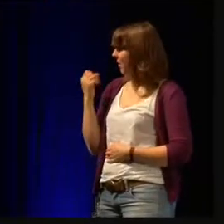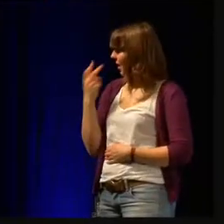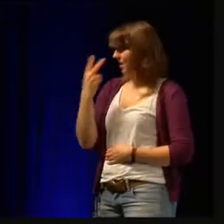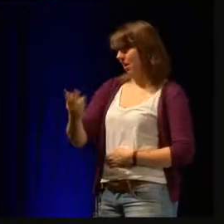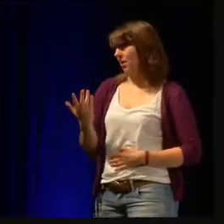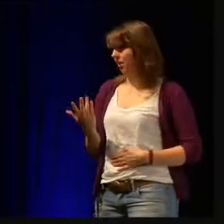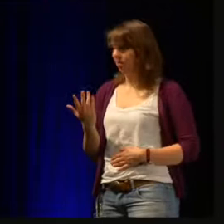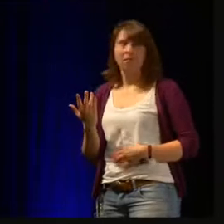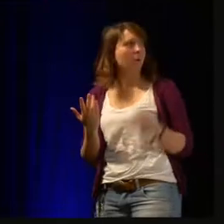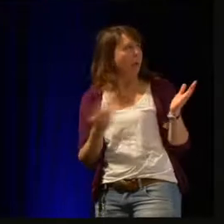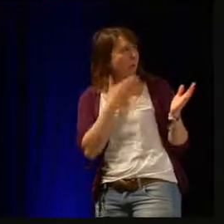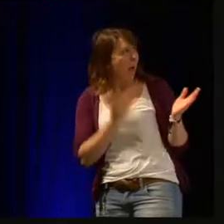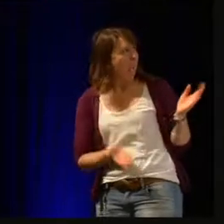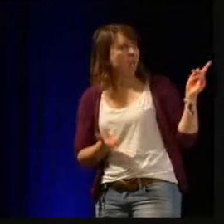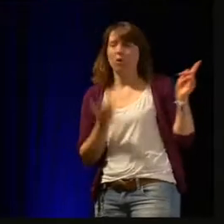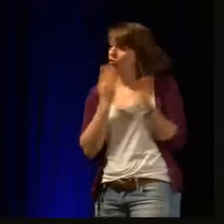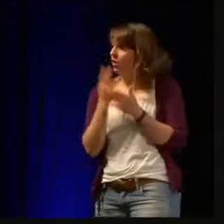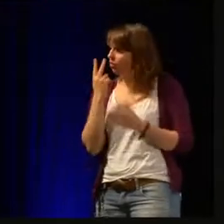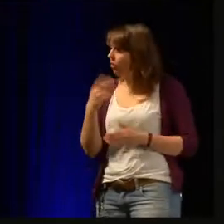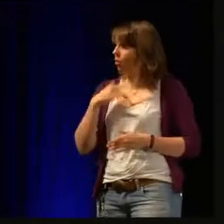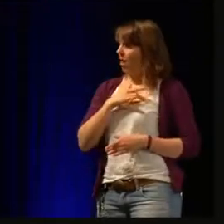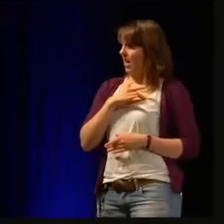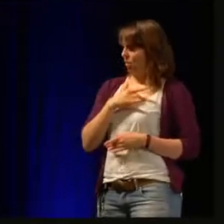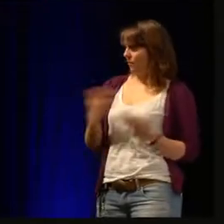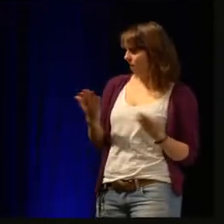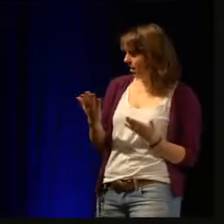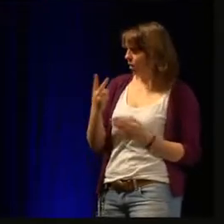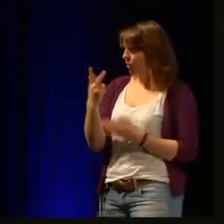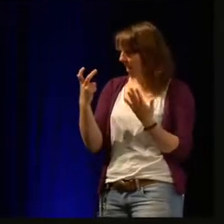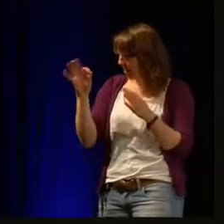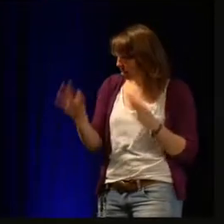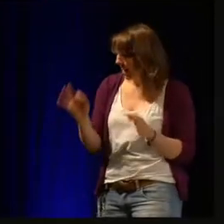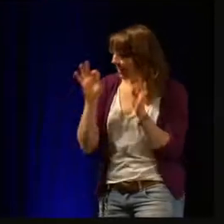the form of the family and the parents in the youth.